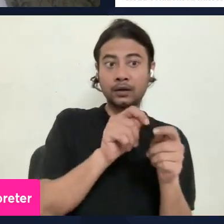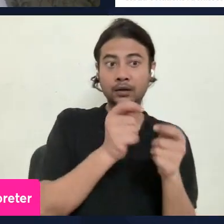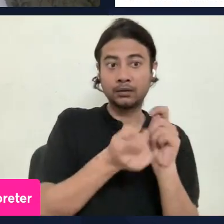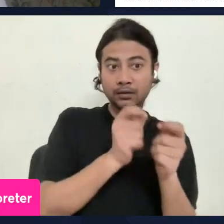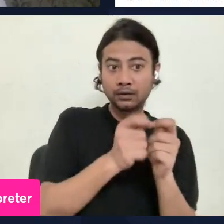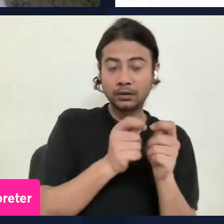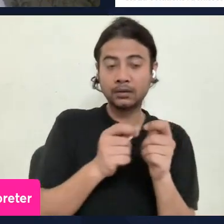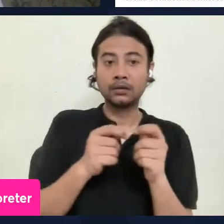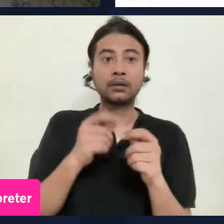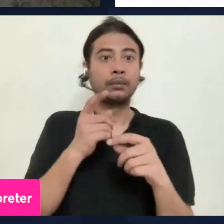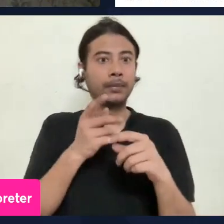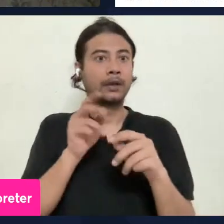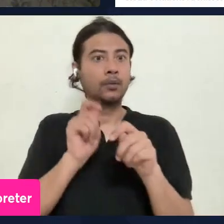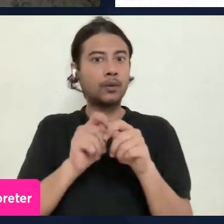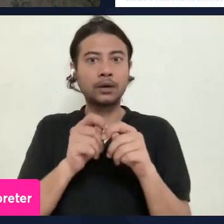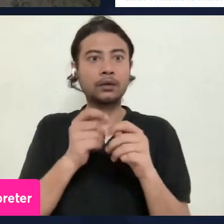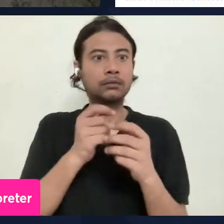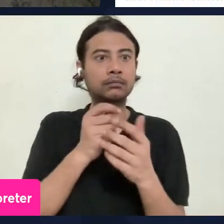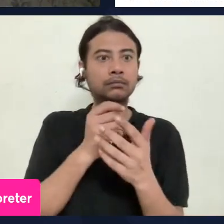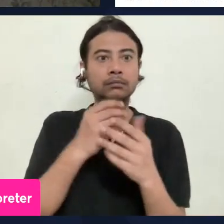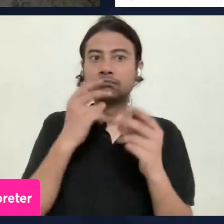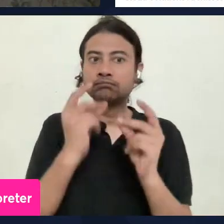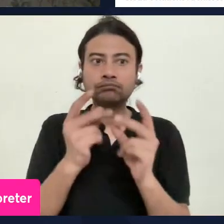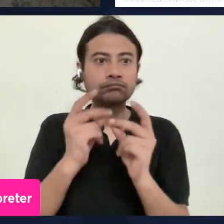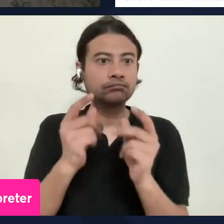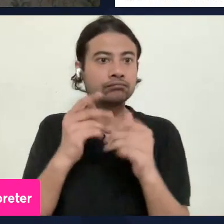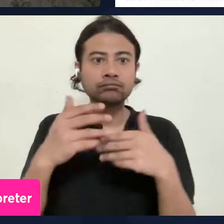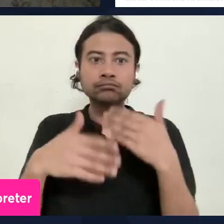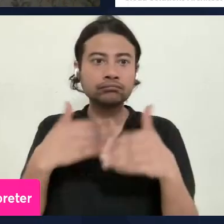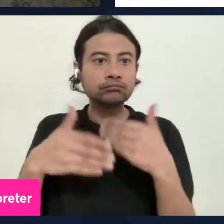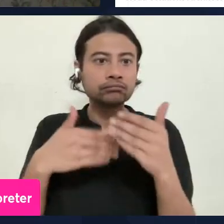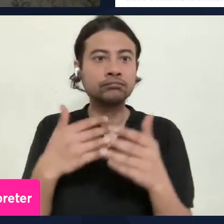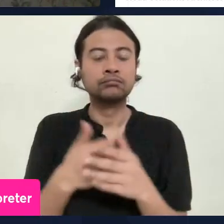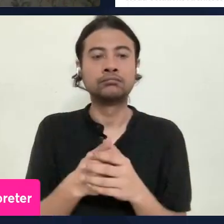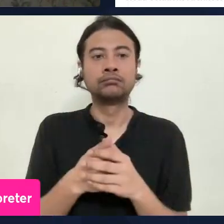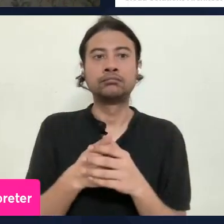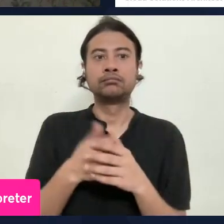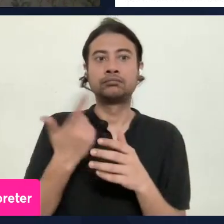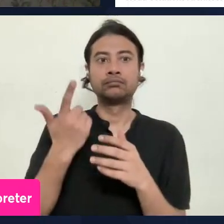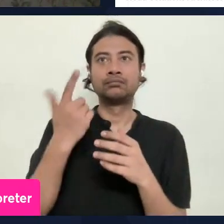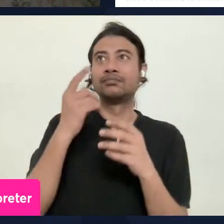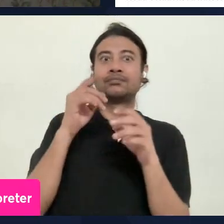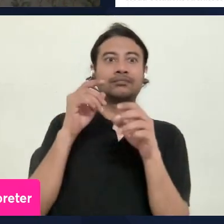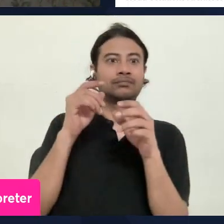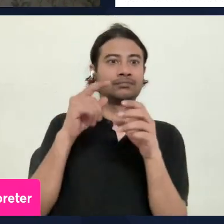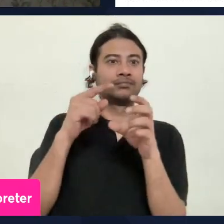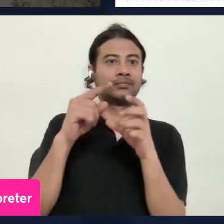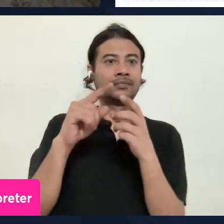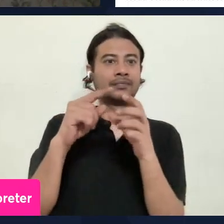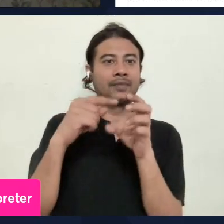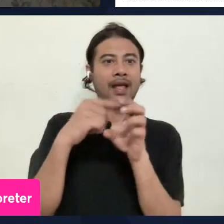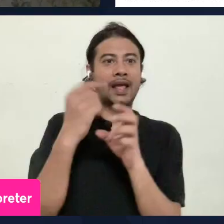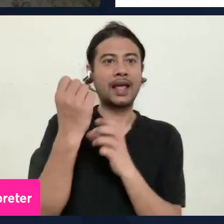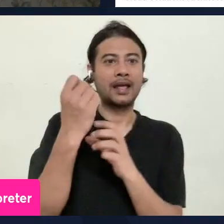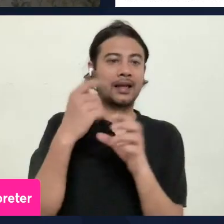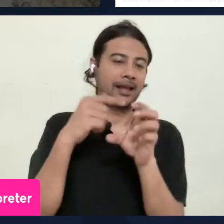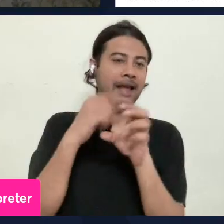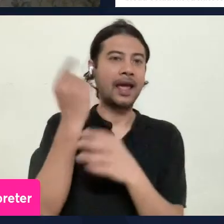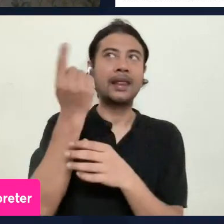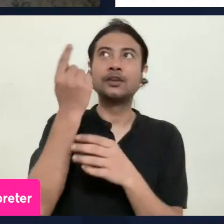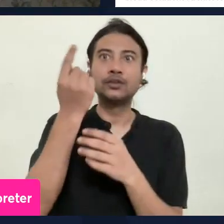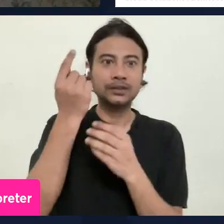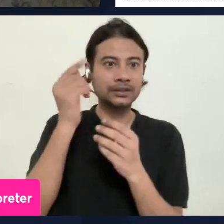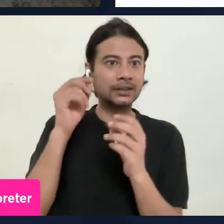efficiencies of power drain and all that. You're actually using services when you need